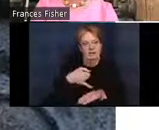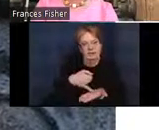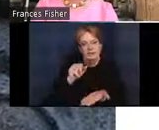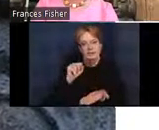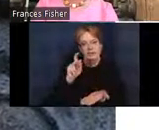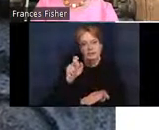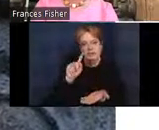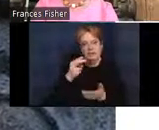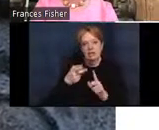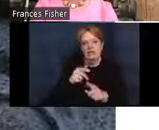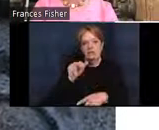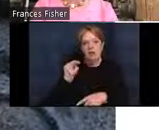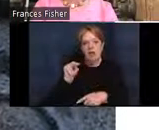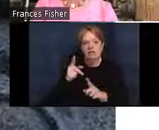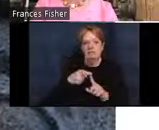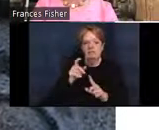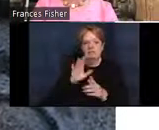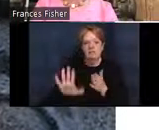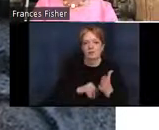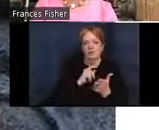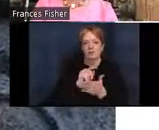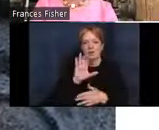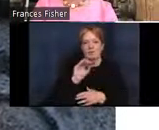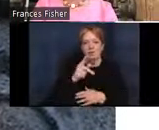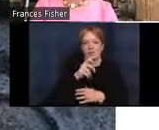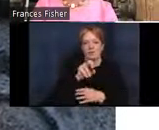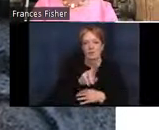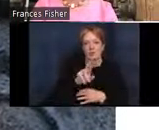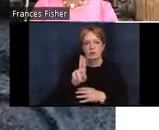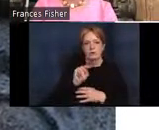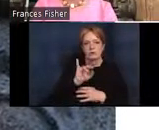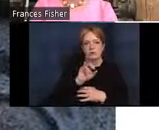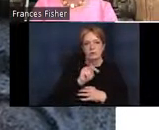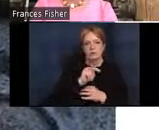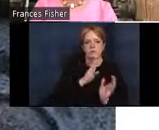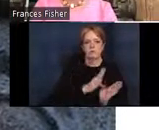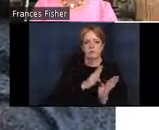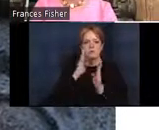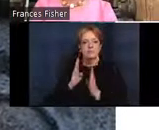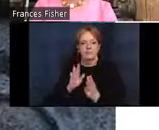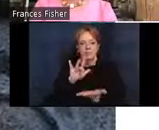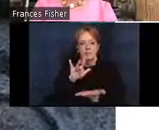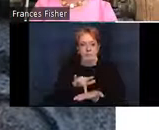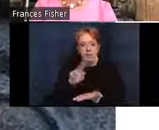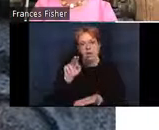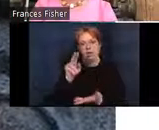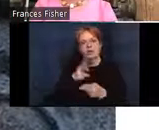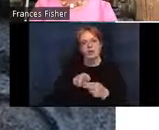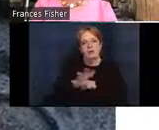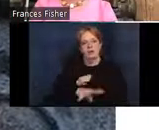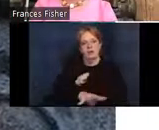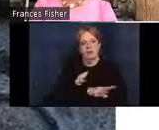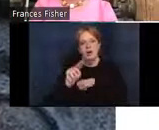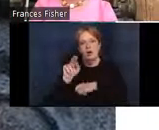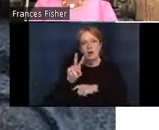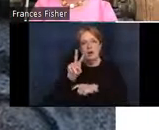Union. The middle one is Navajo head, and the one on the far right is an actual face that's on the seven beings